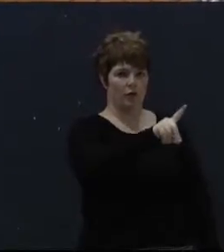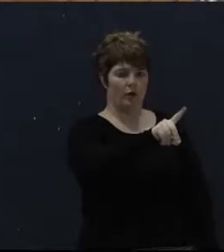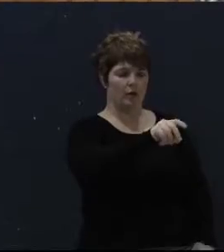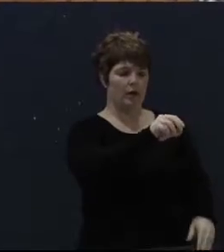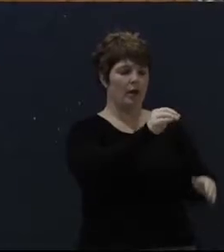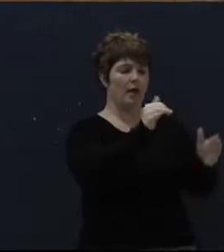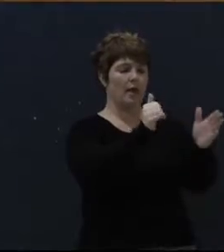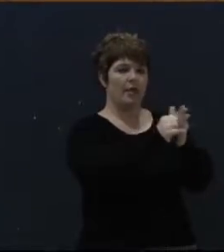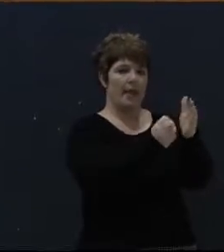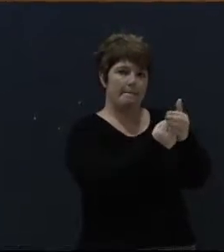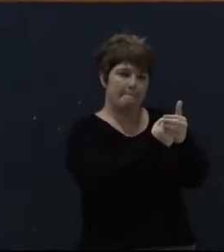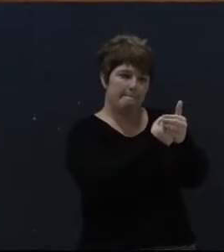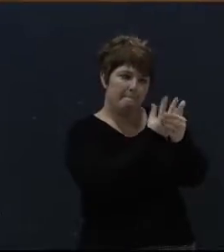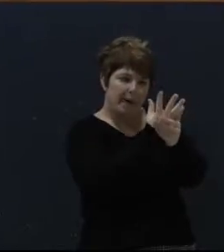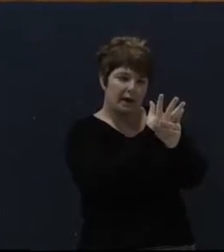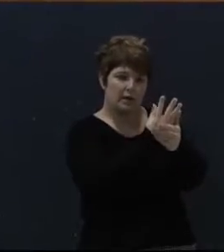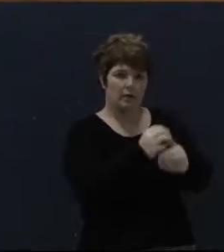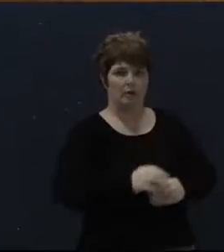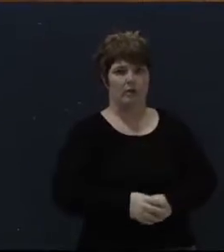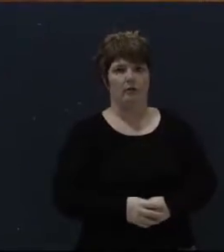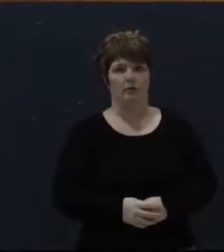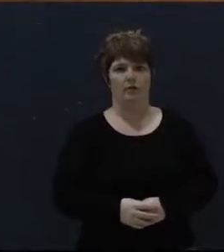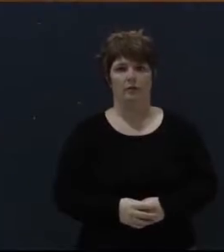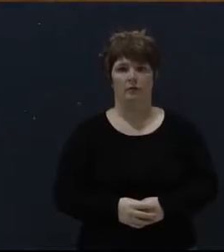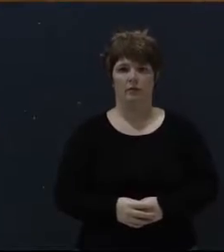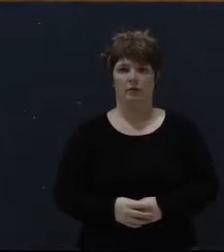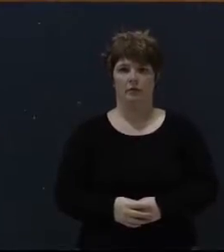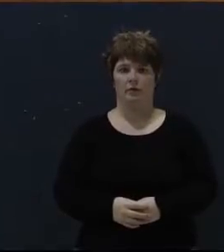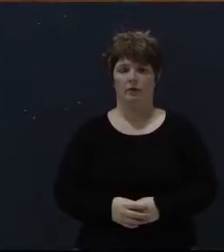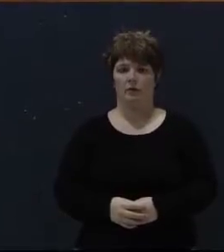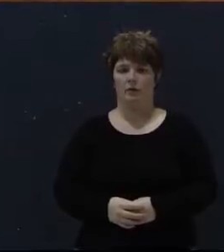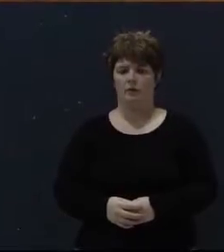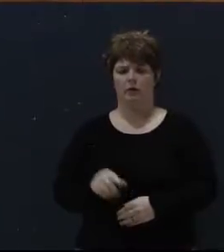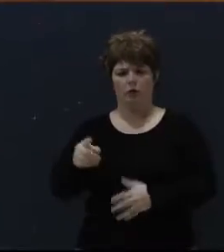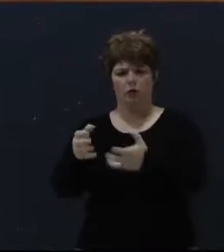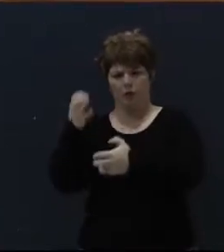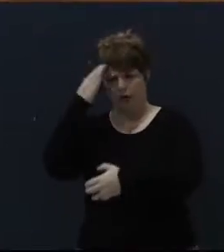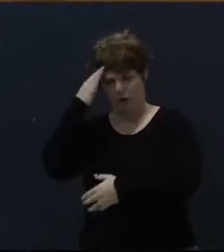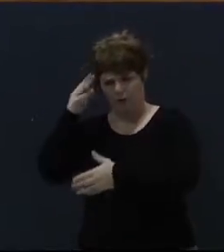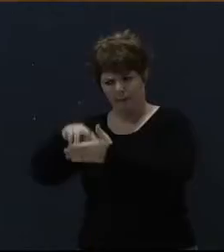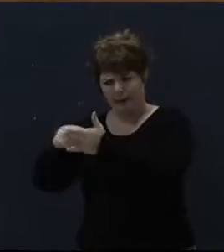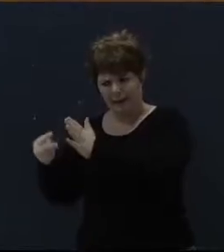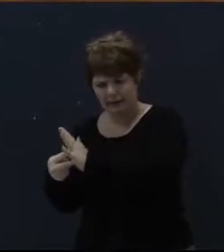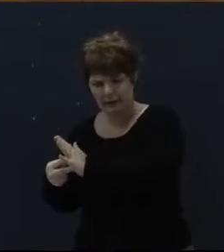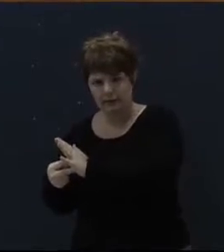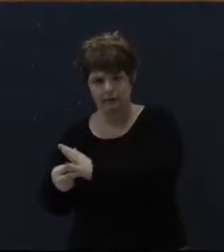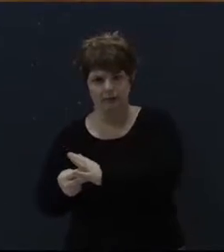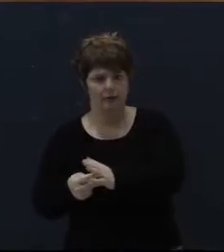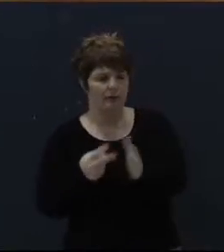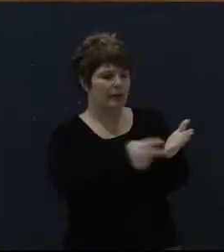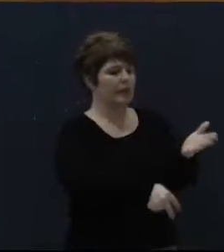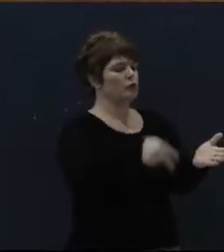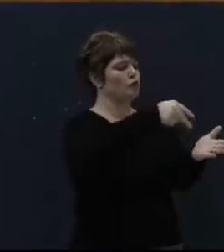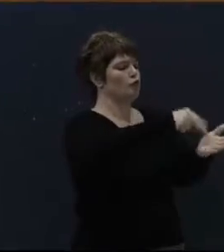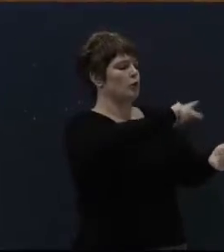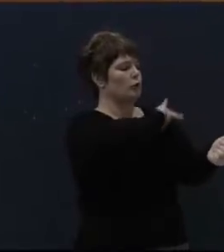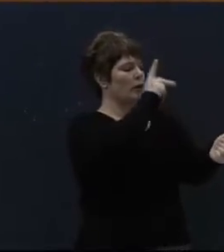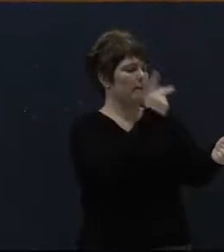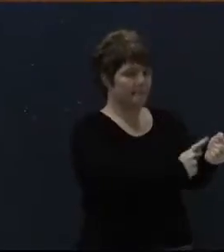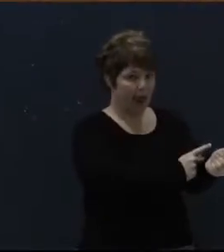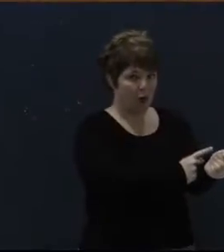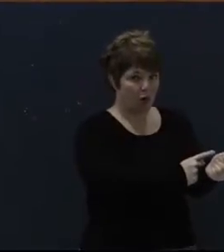How many of y'all like know what that means? I'm going to tell you anyhow. That's resurrected power.